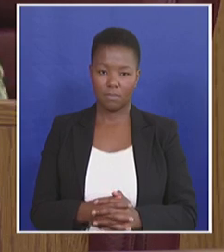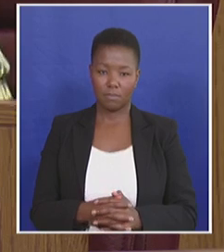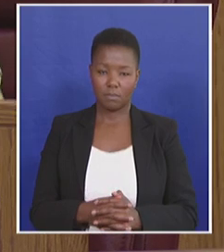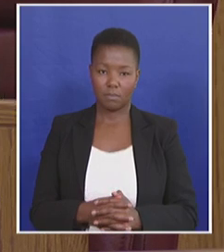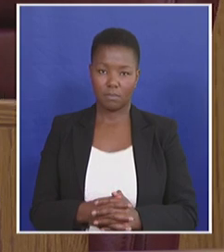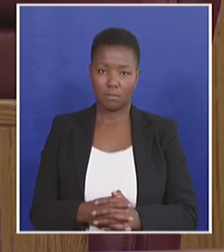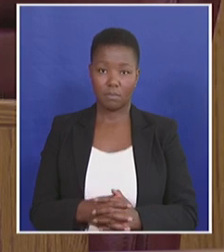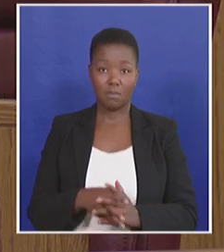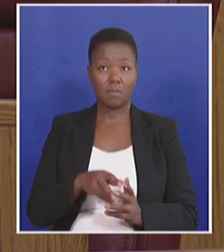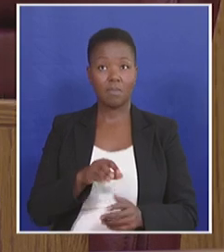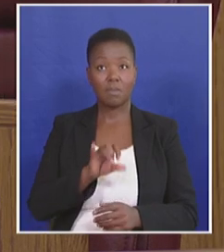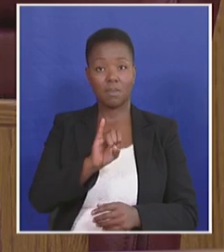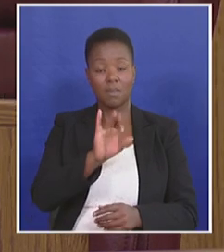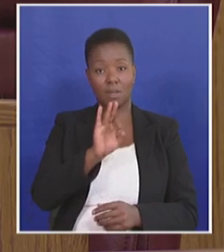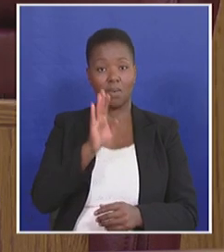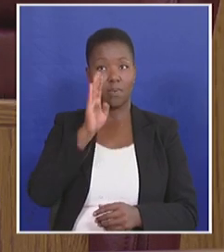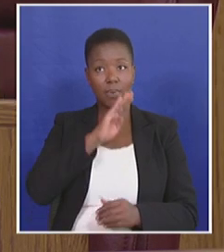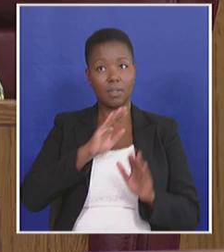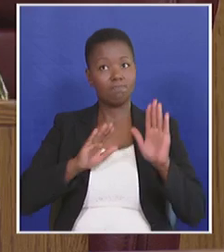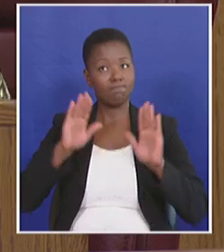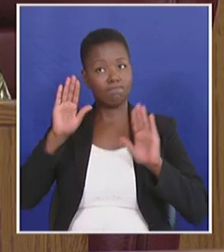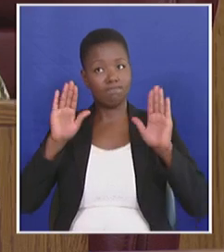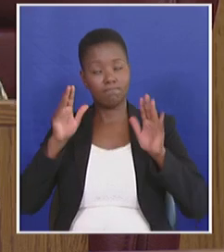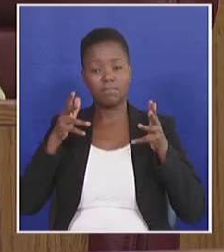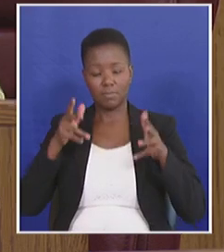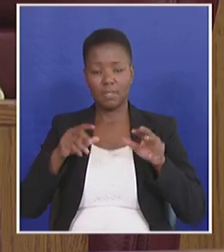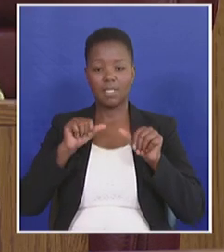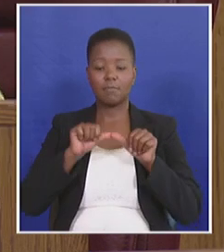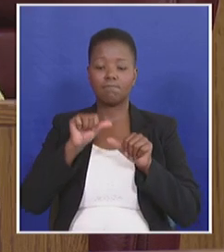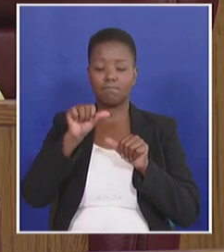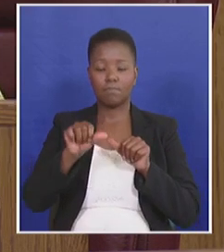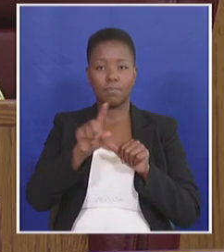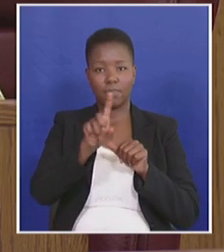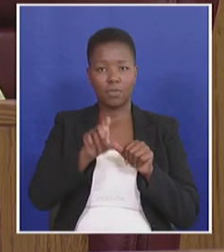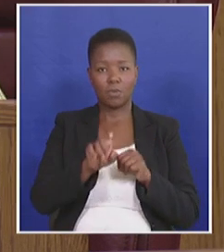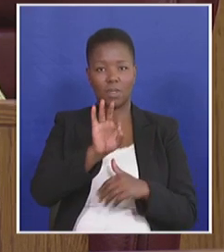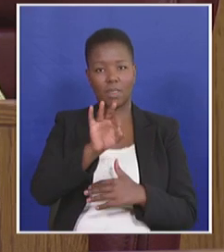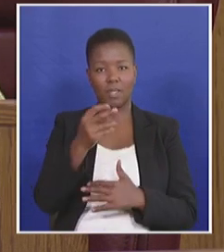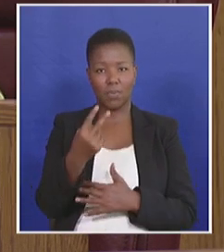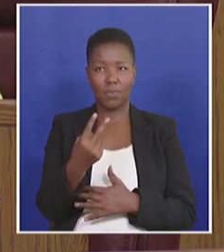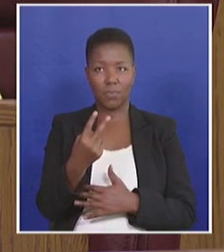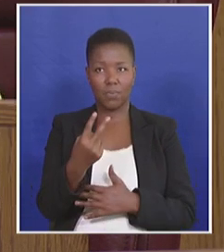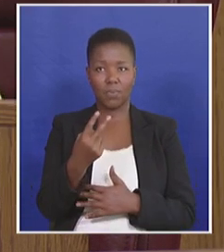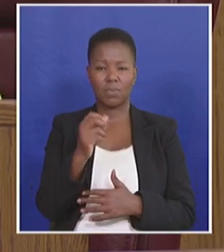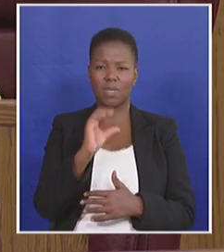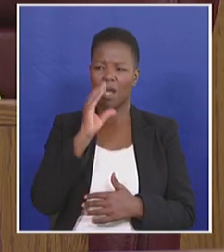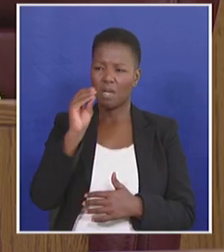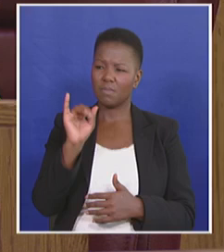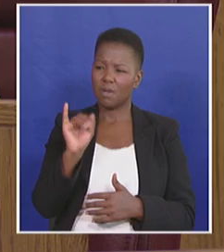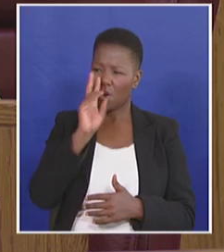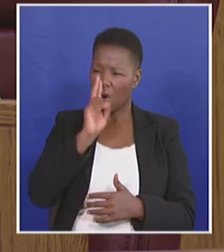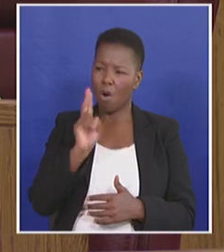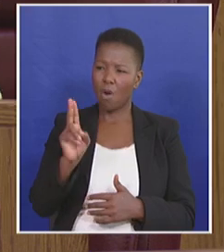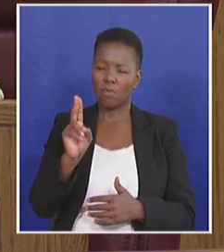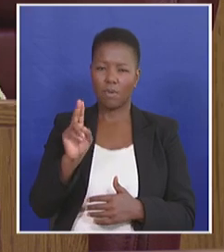If ever we do not have another follow-up question, we can proceed to question number 32, asked by the Honorable